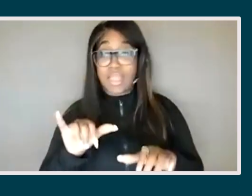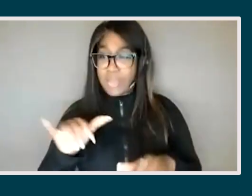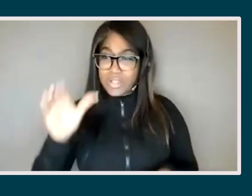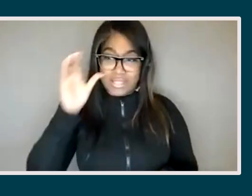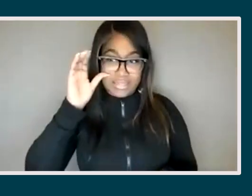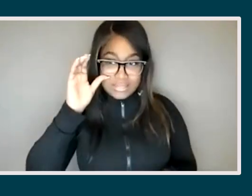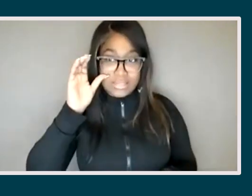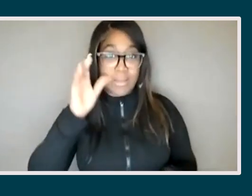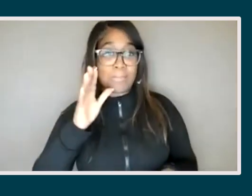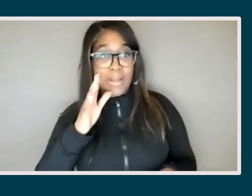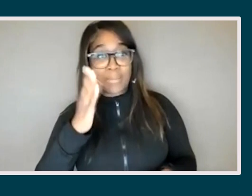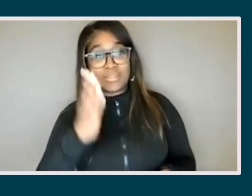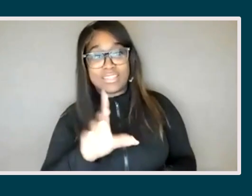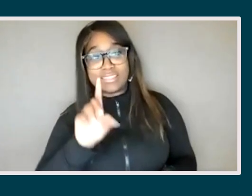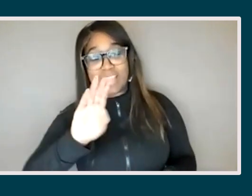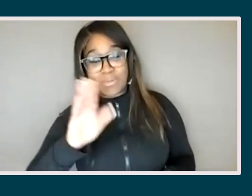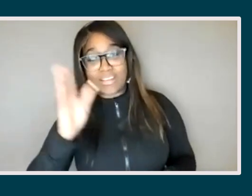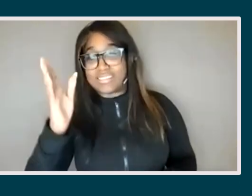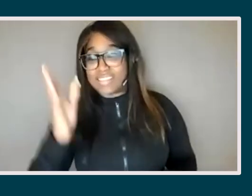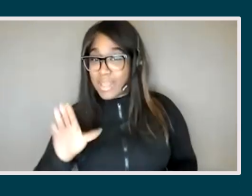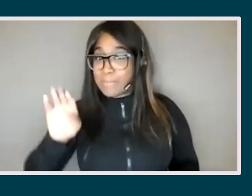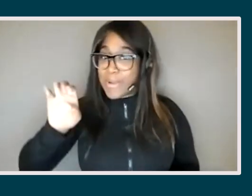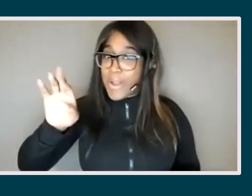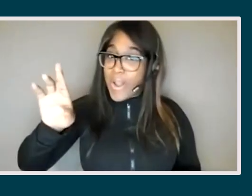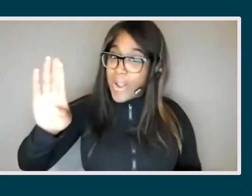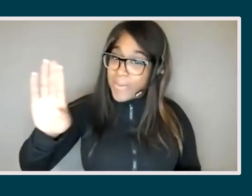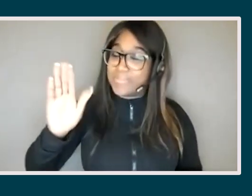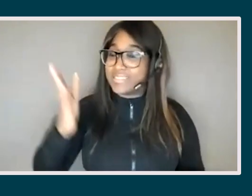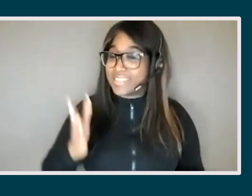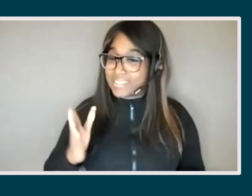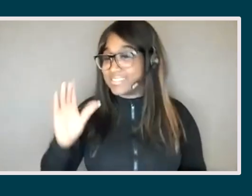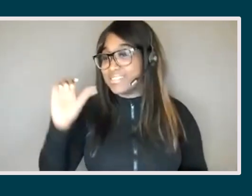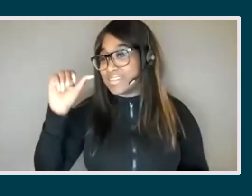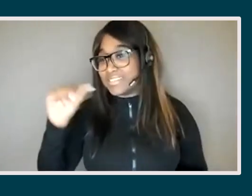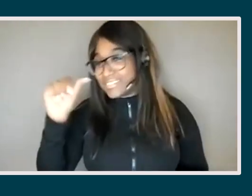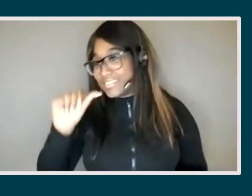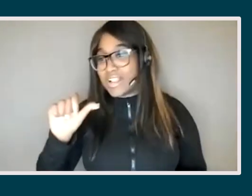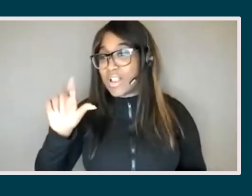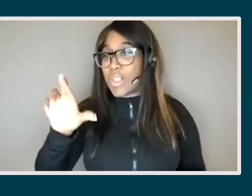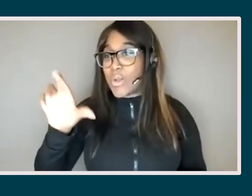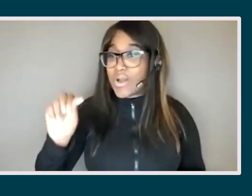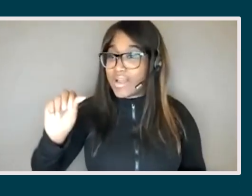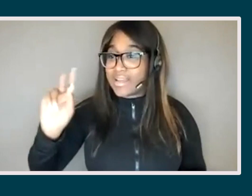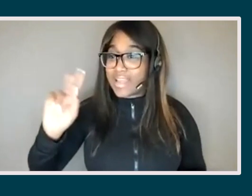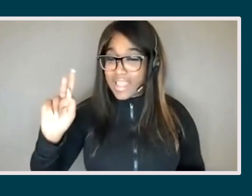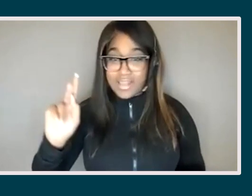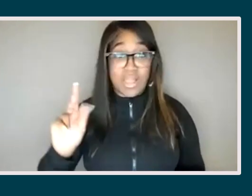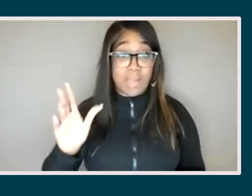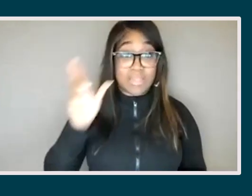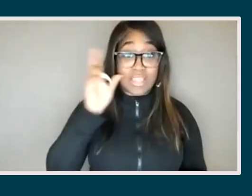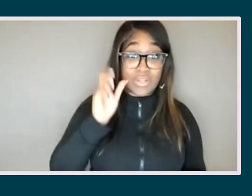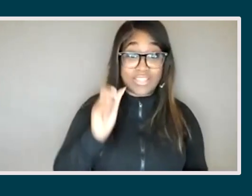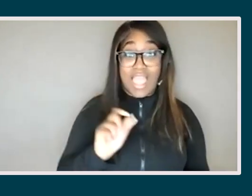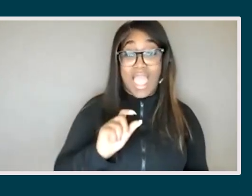you, Mom/Deborah, Barb/Auntie Laura Kaye, I'm hearing this through line again of the I, we, us work. There's